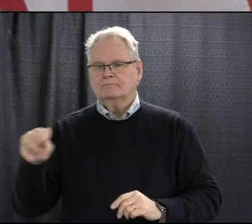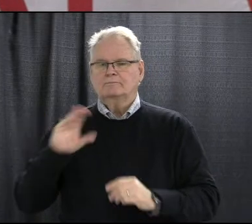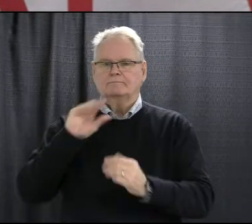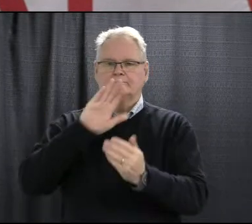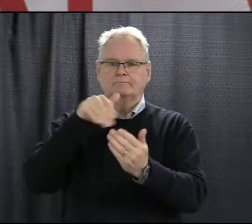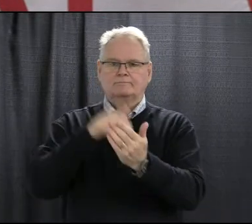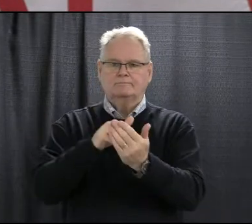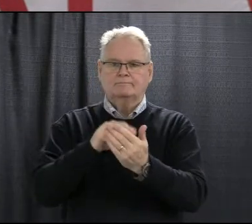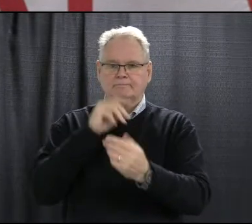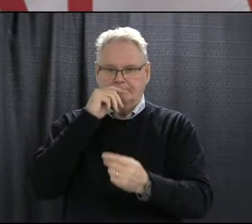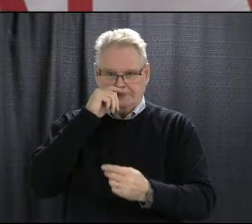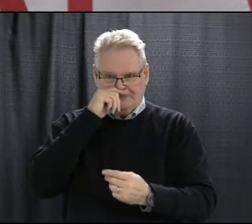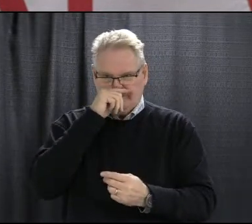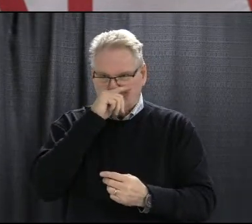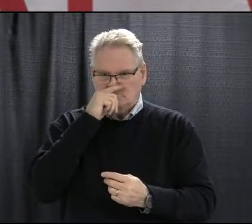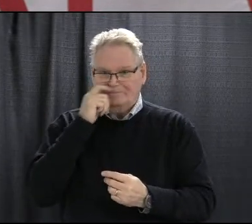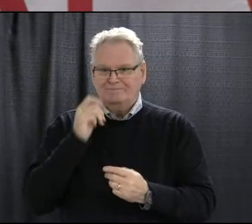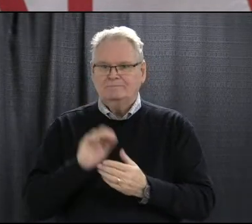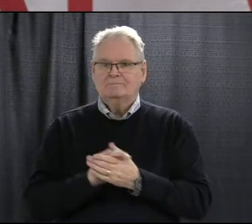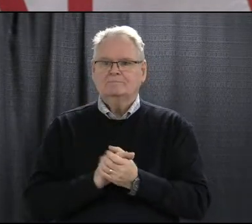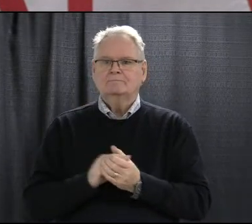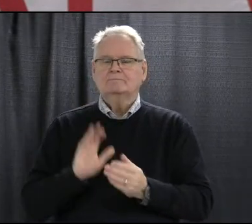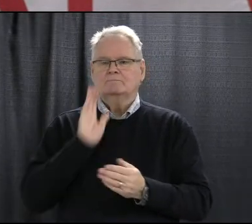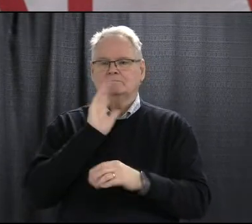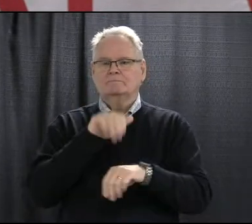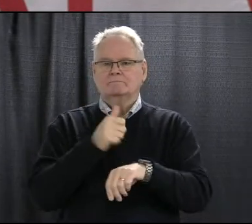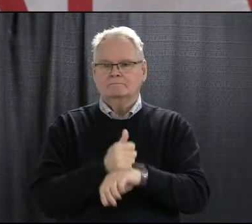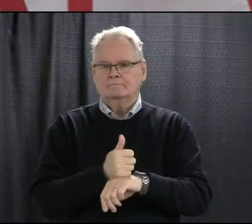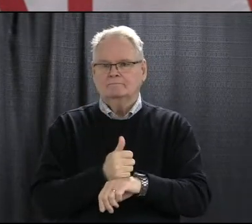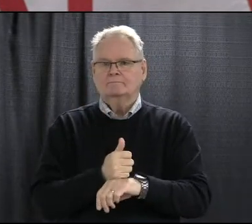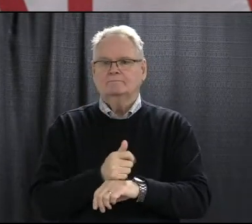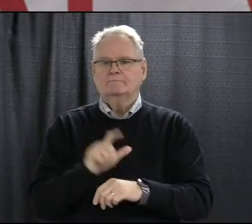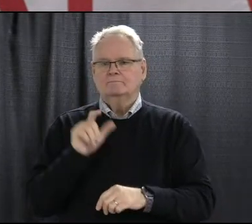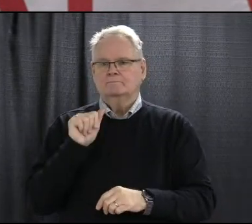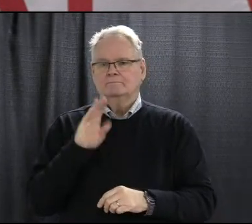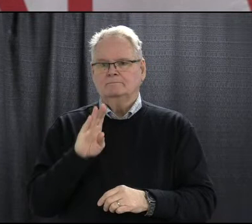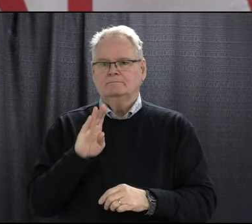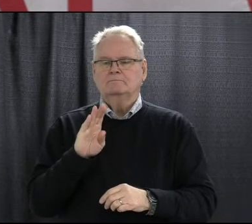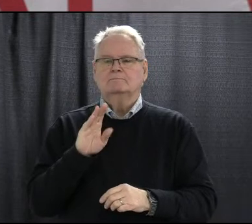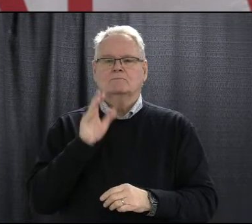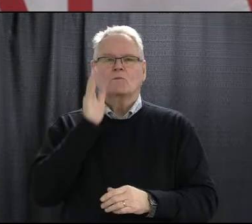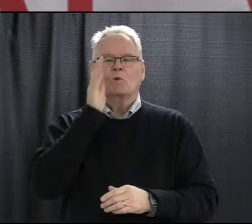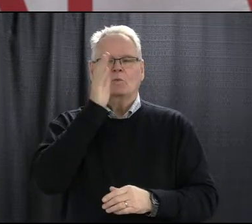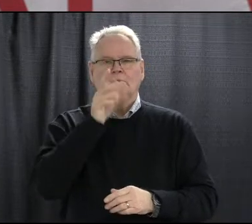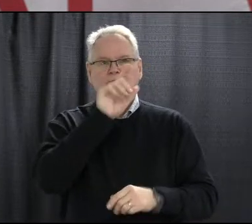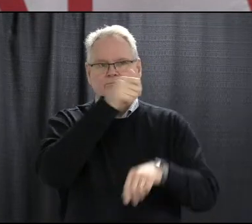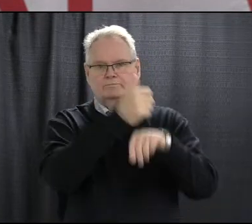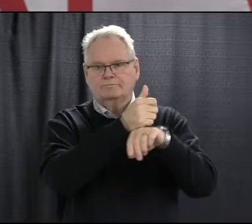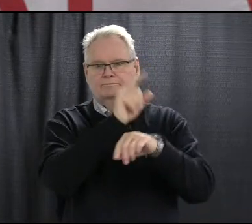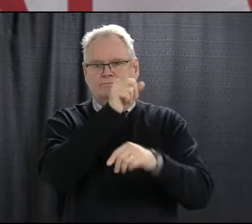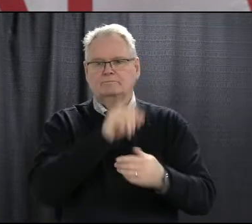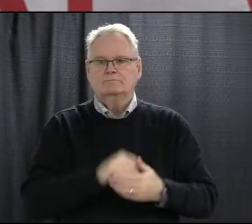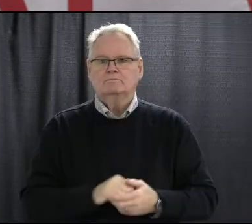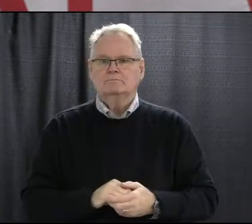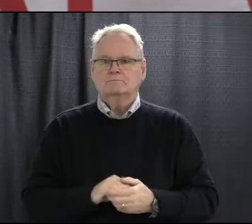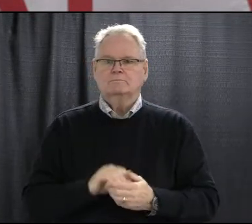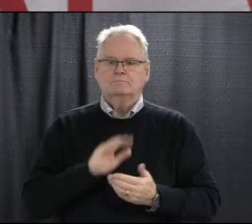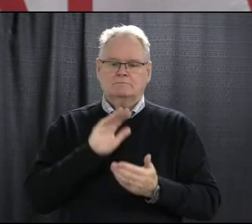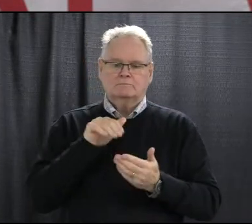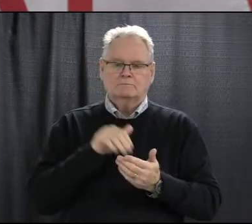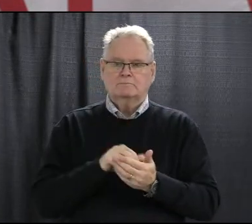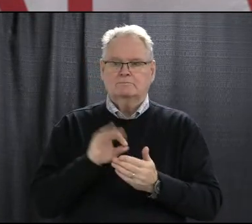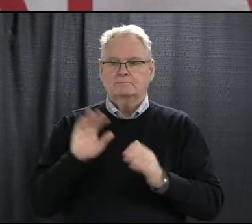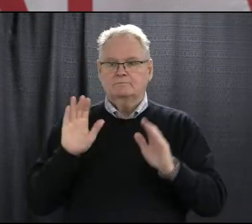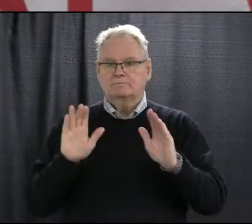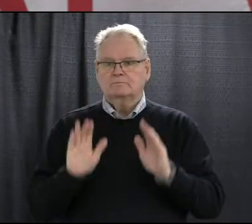Central and programming for Labrador. Centres of Excellence will consist of acute care of the